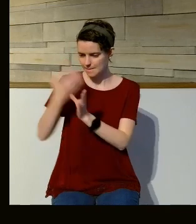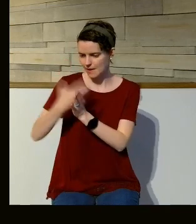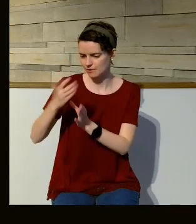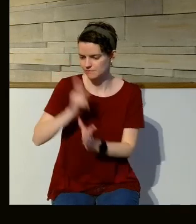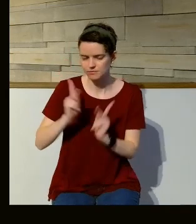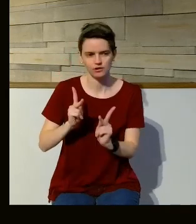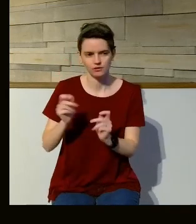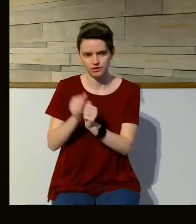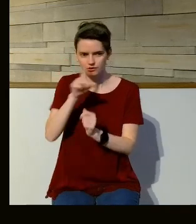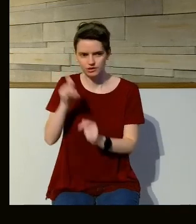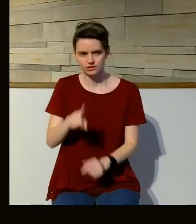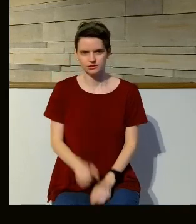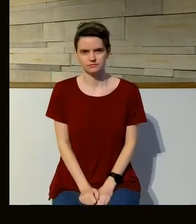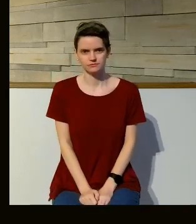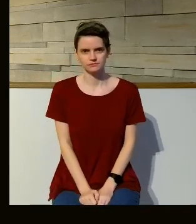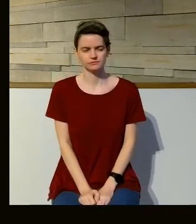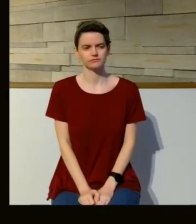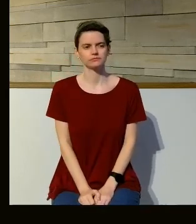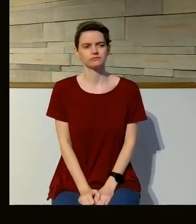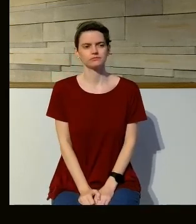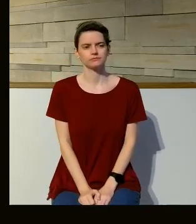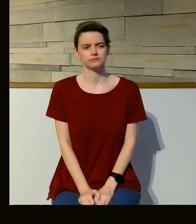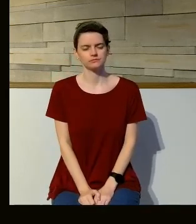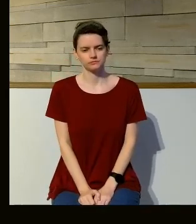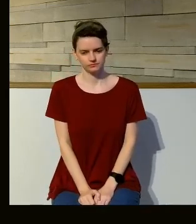people with your questions.